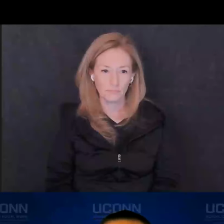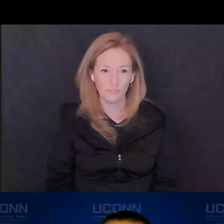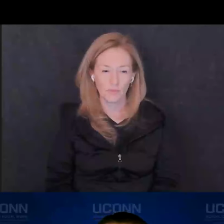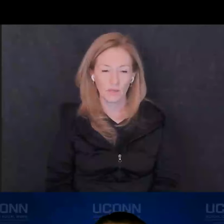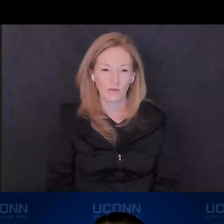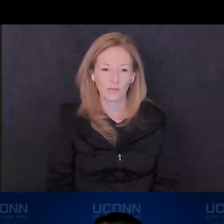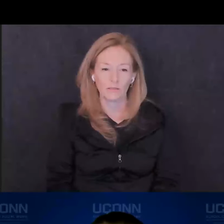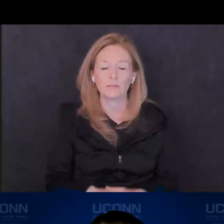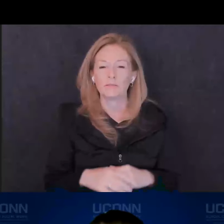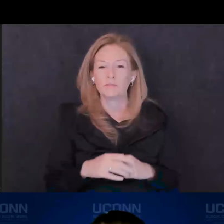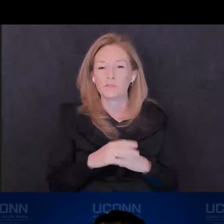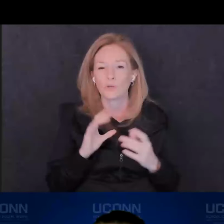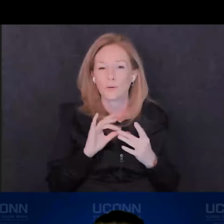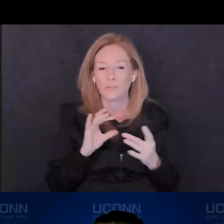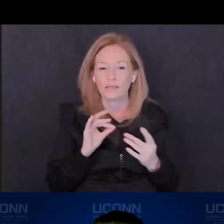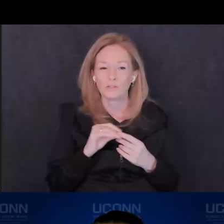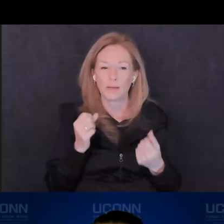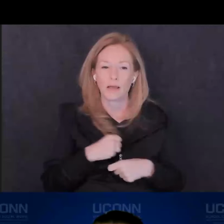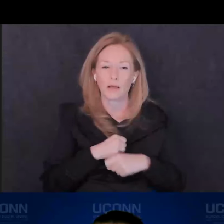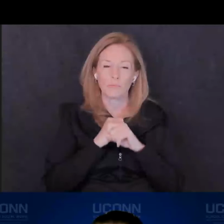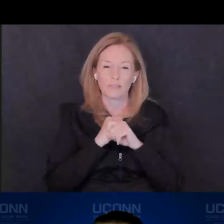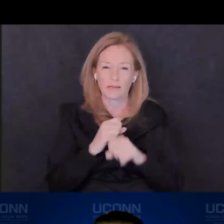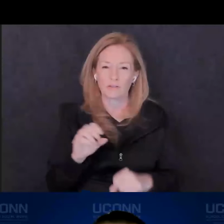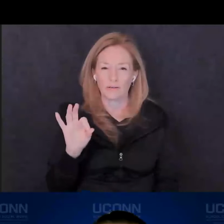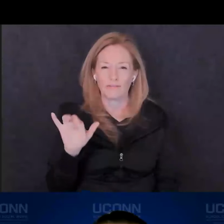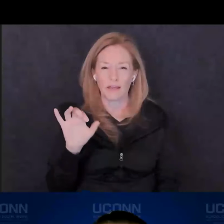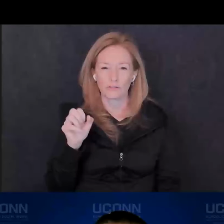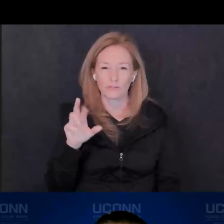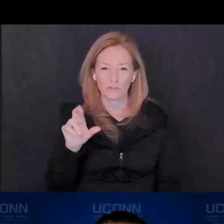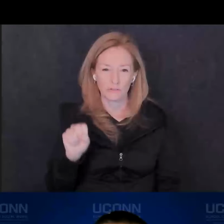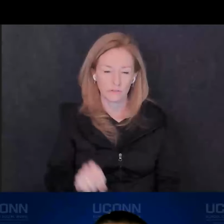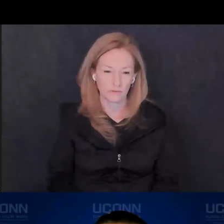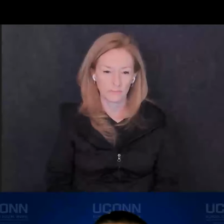So I'll talk a little bit about protective factors. Next slide.